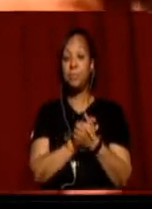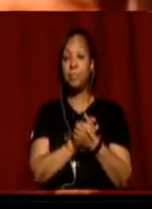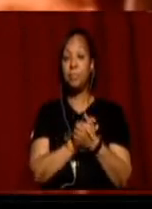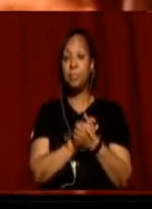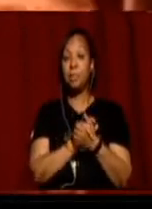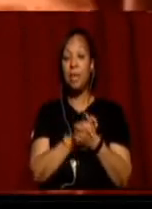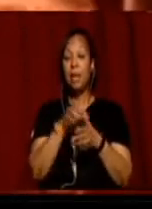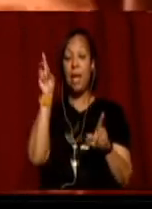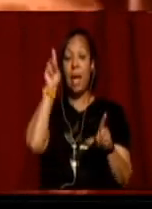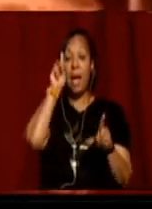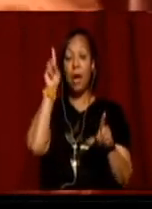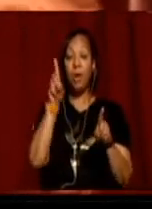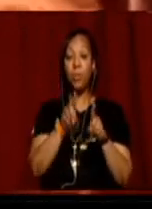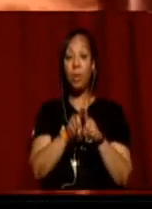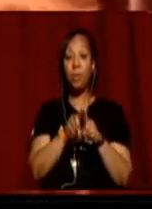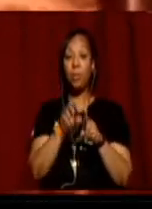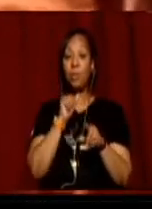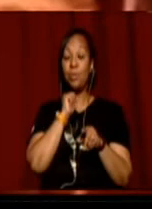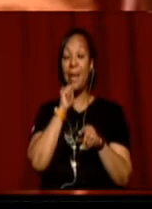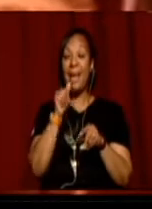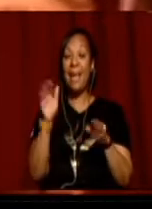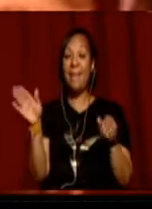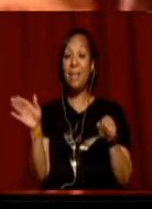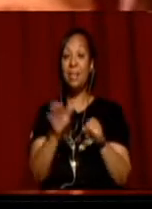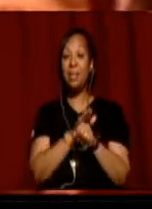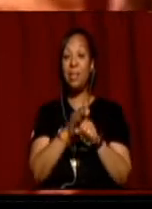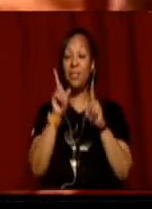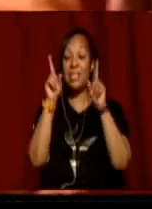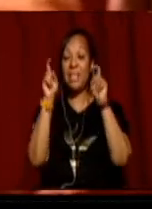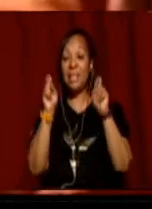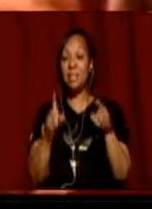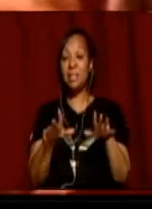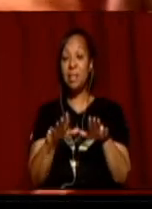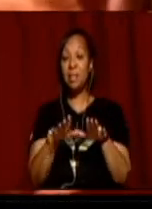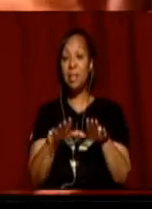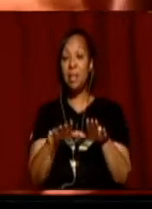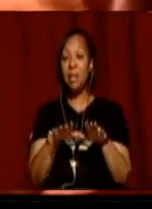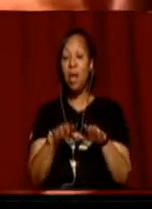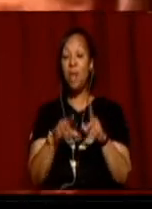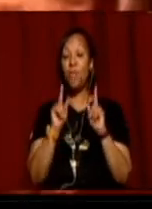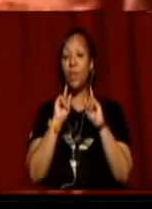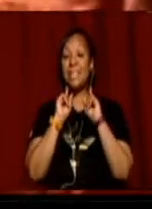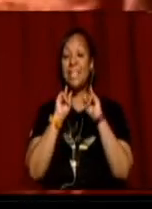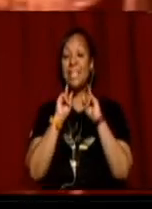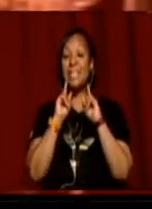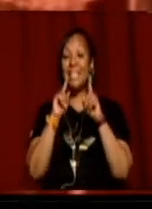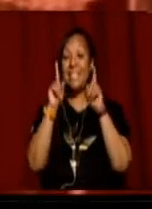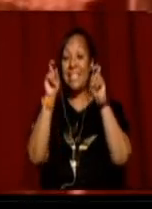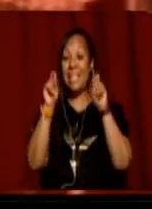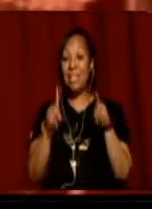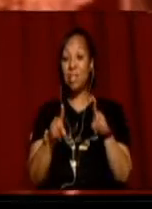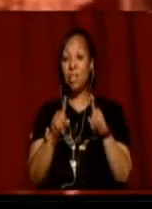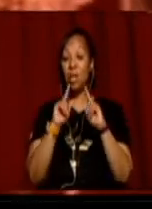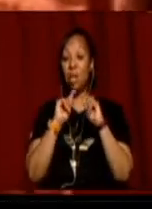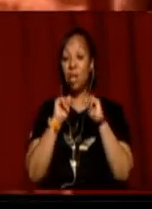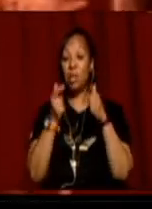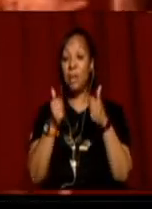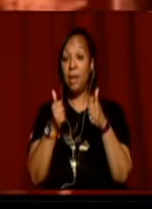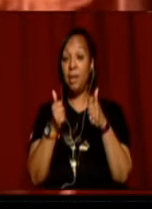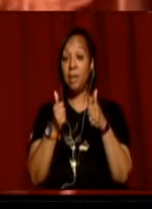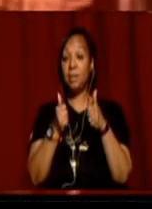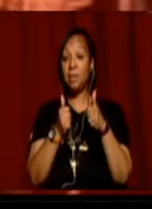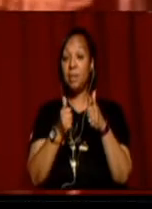Yeah, I agree. At this point, we still do not have enough tests for tests on demand. That being said, I think that there are